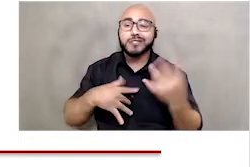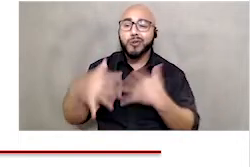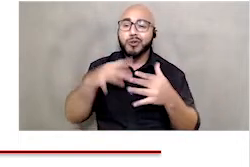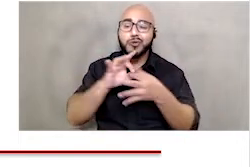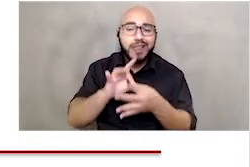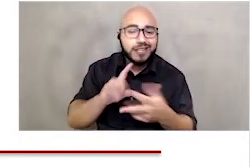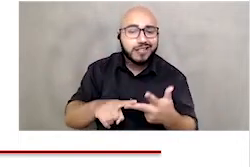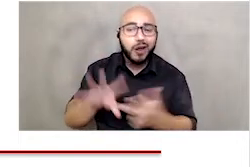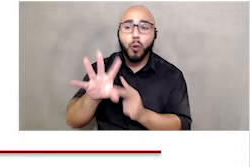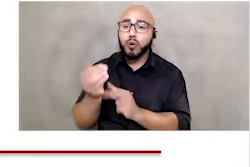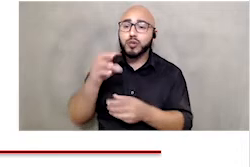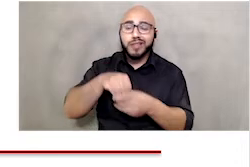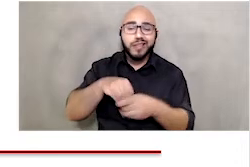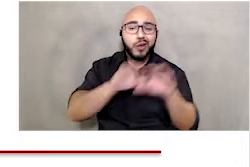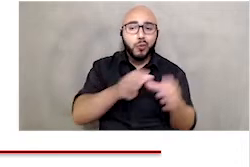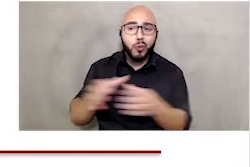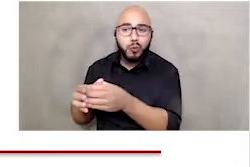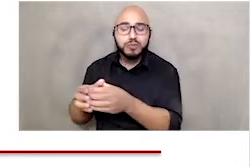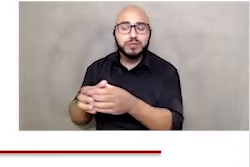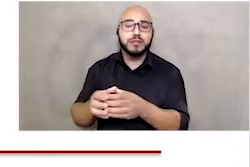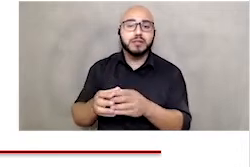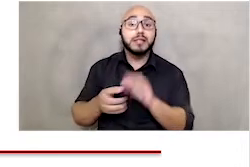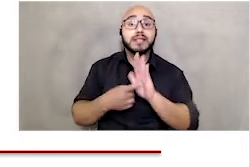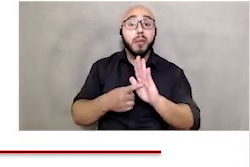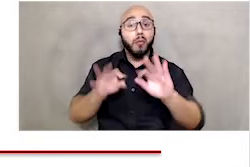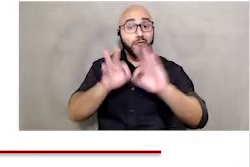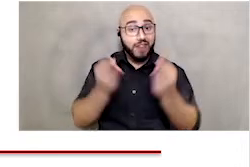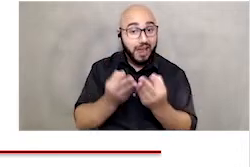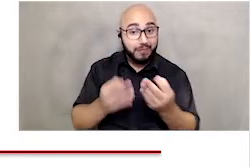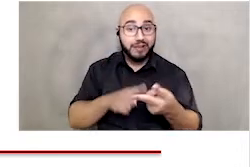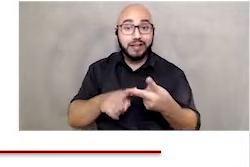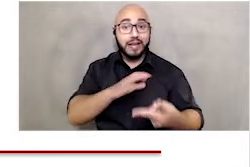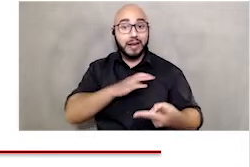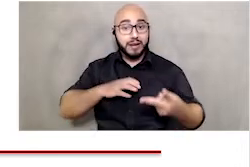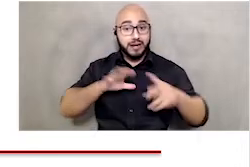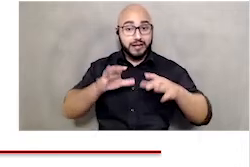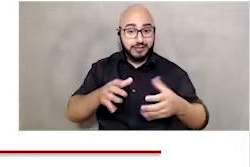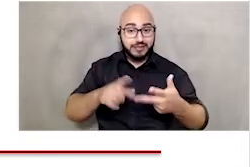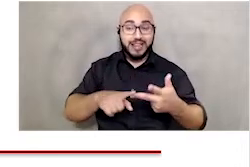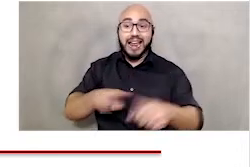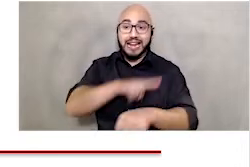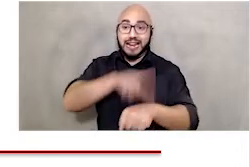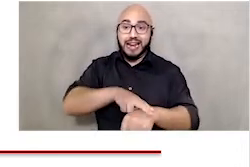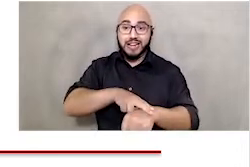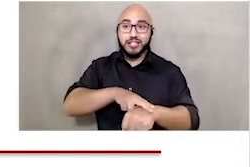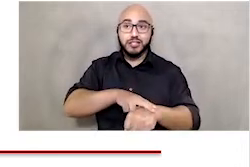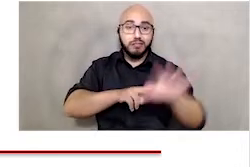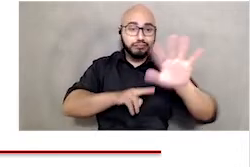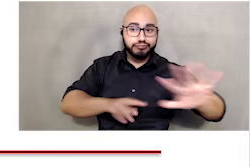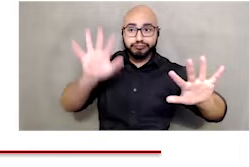groups, and that include families, communities, and nations.